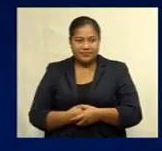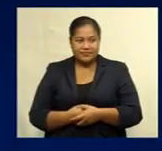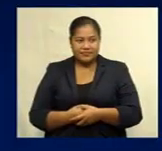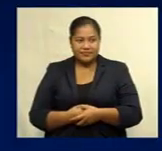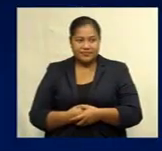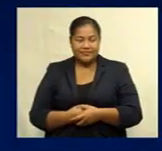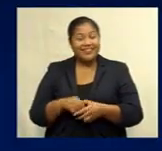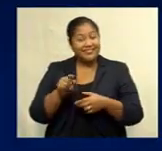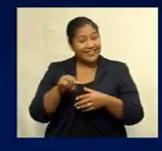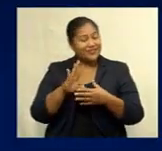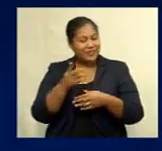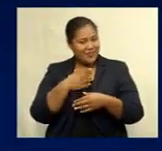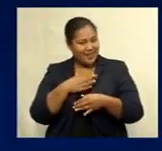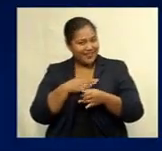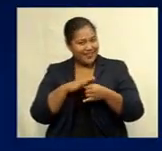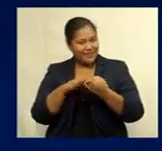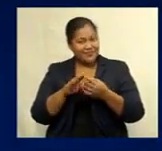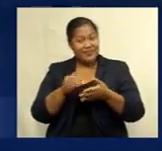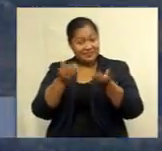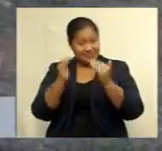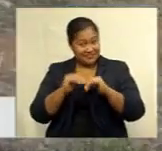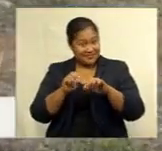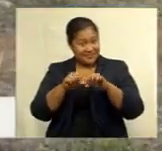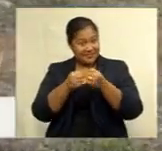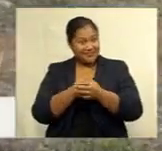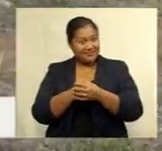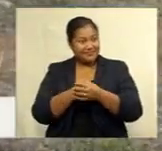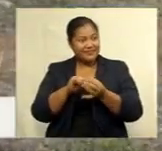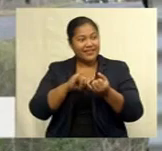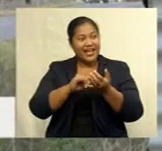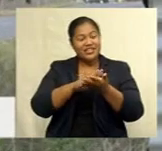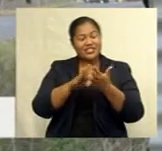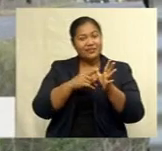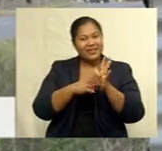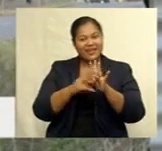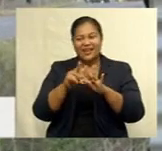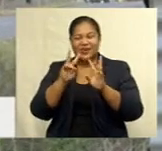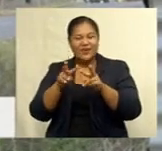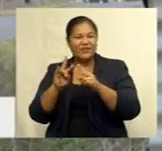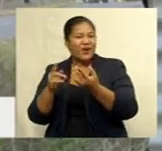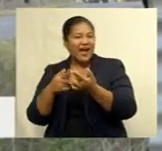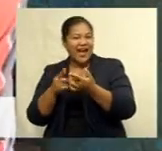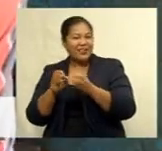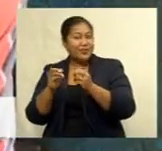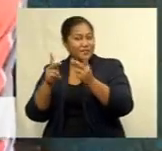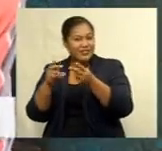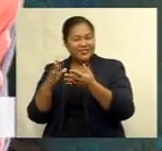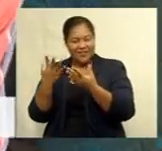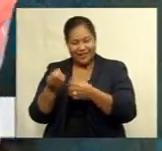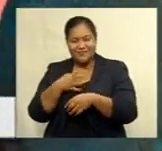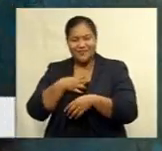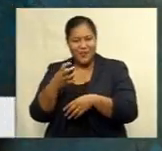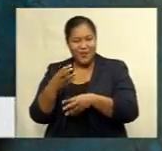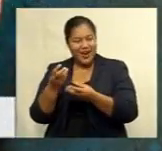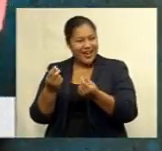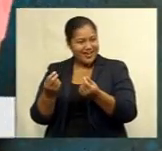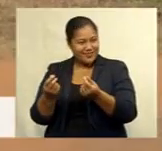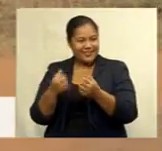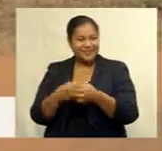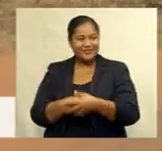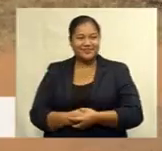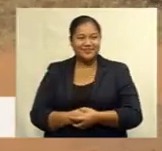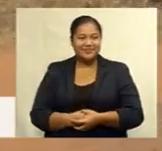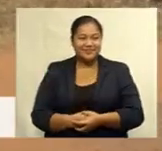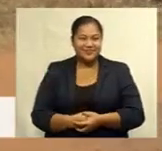And that is the latest from my end, but coming up after the break, Shamir explores other avenue to earn an income. Stay with us.